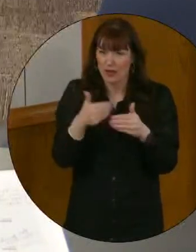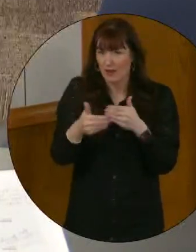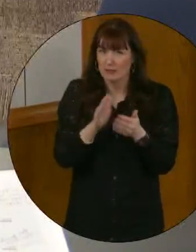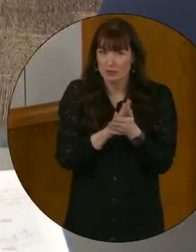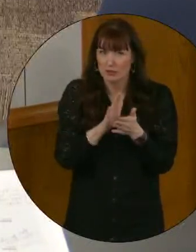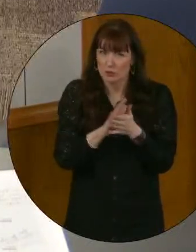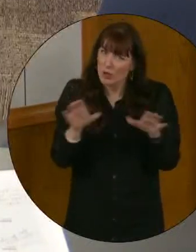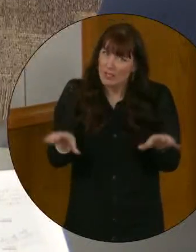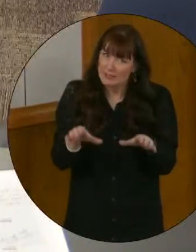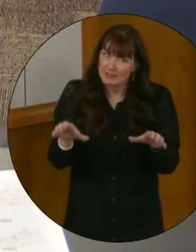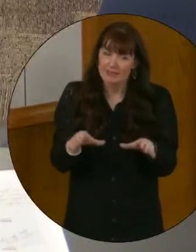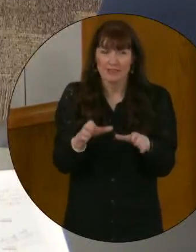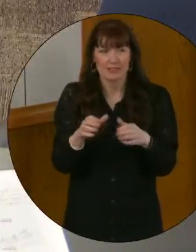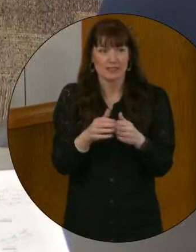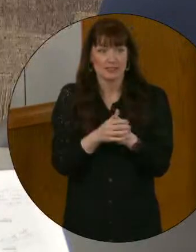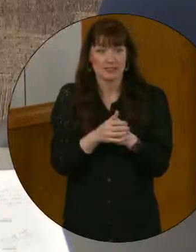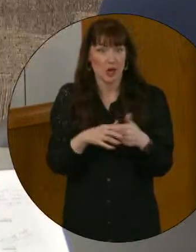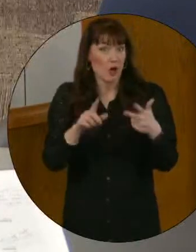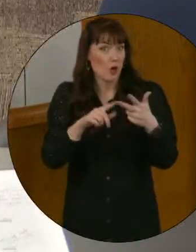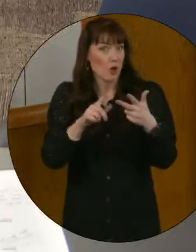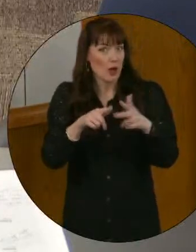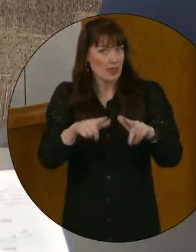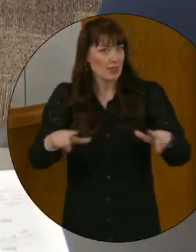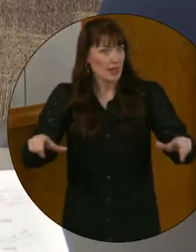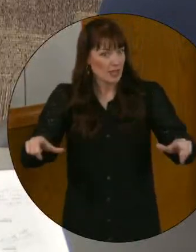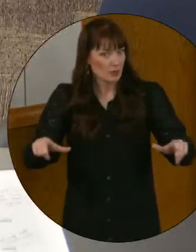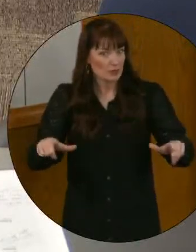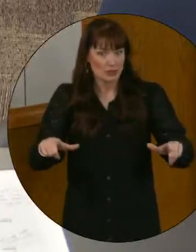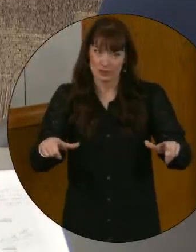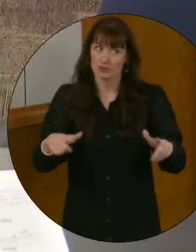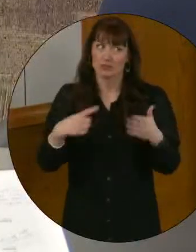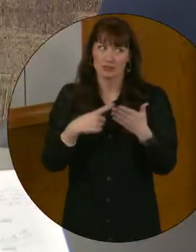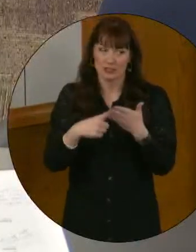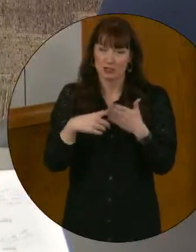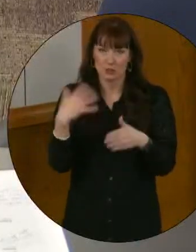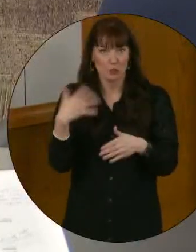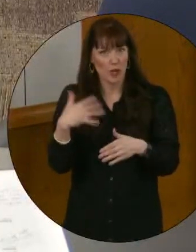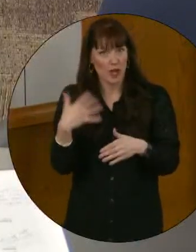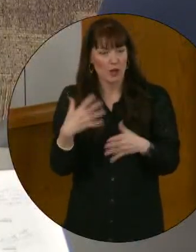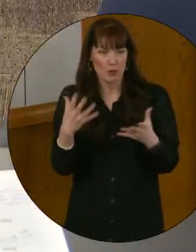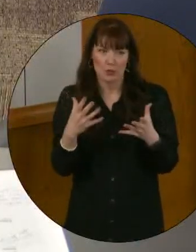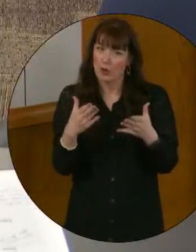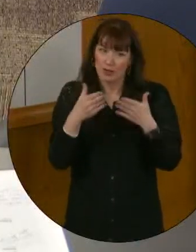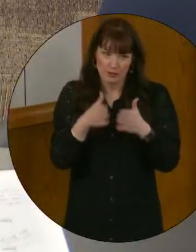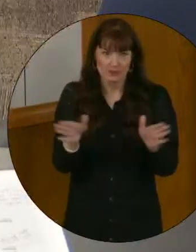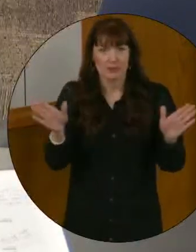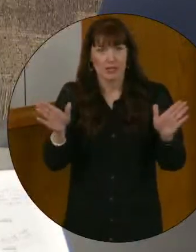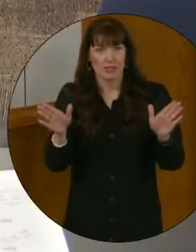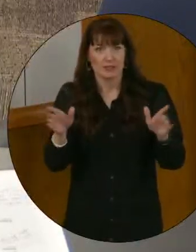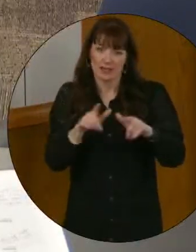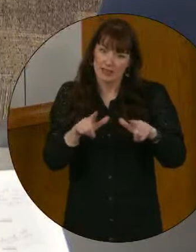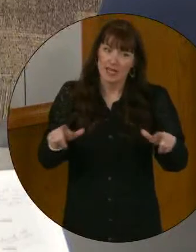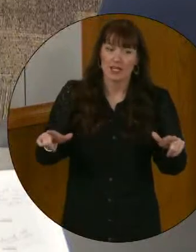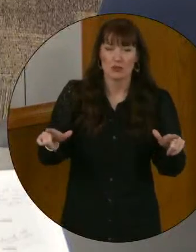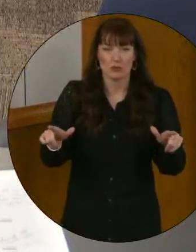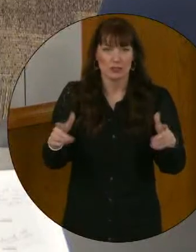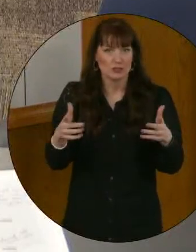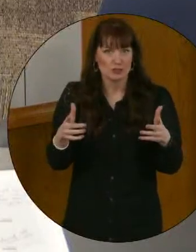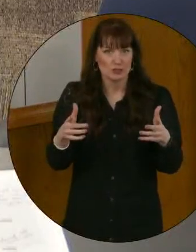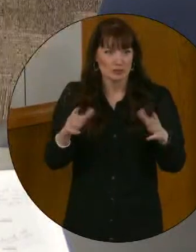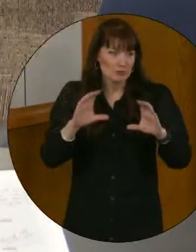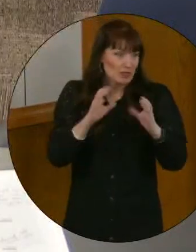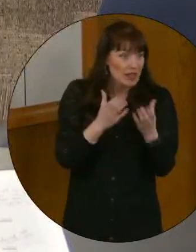activities and languages. There was a lot of conversation about expanding language opportunities, dual